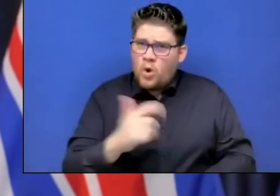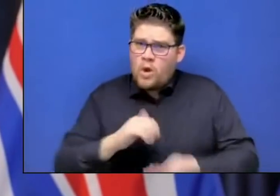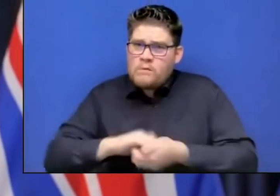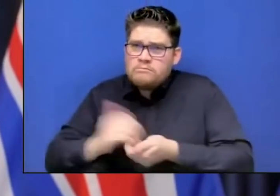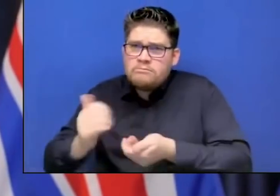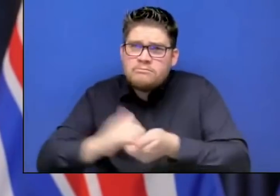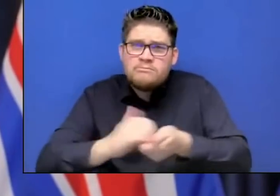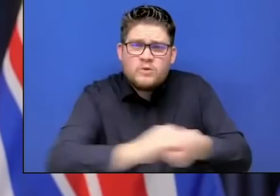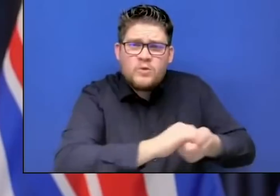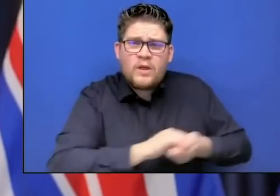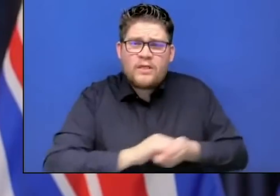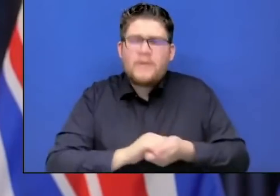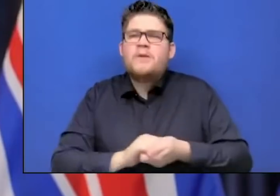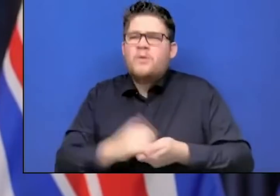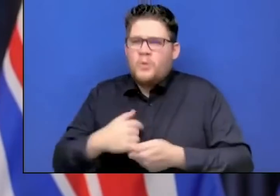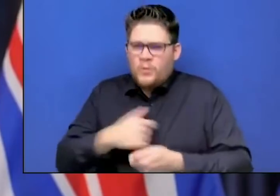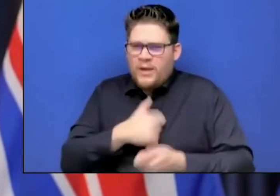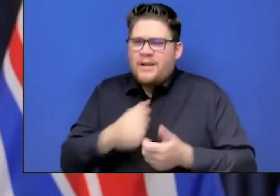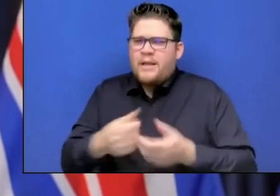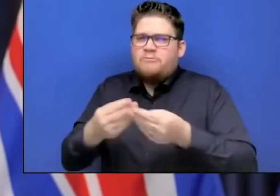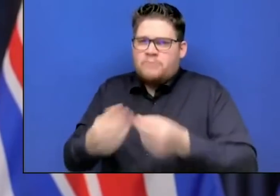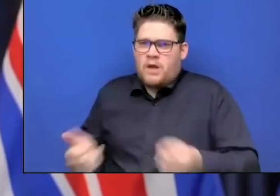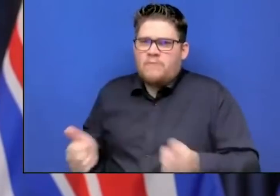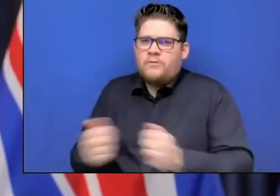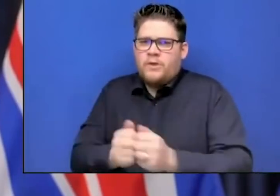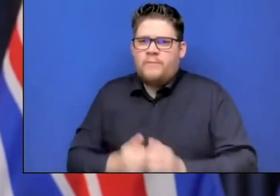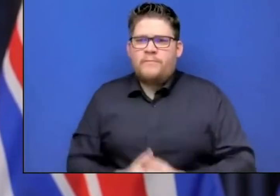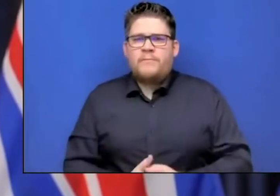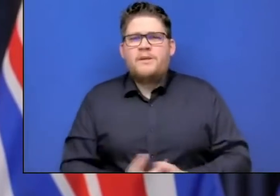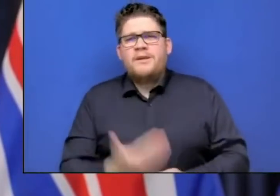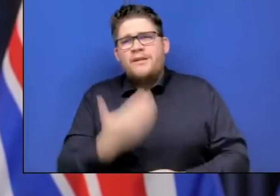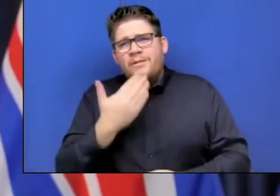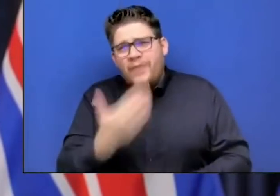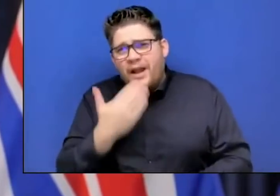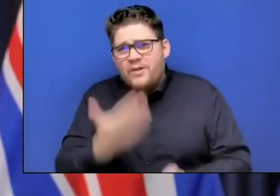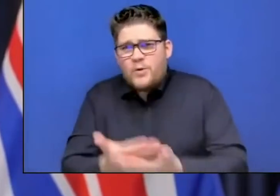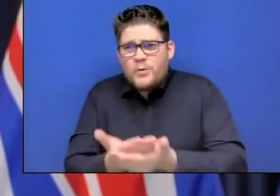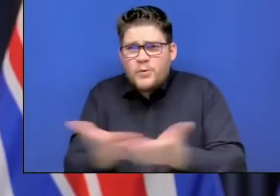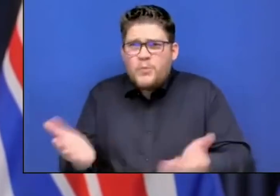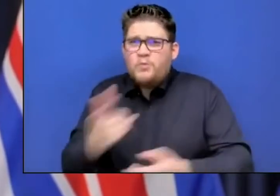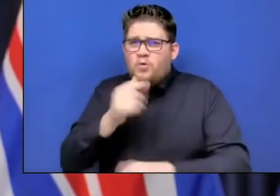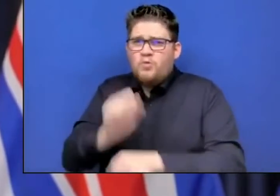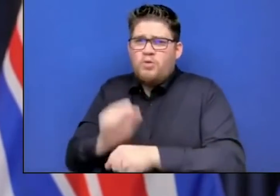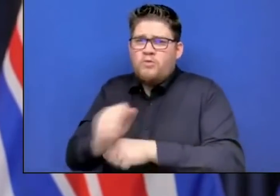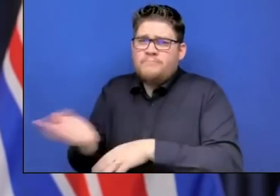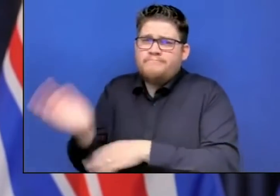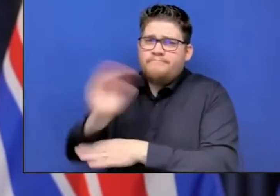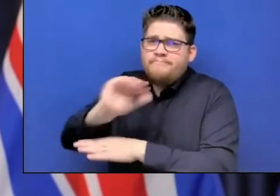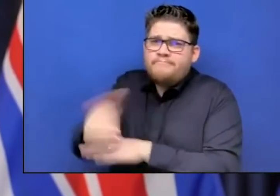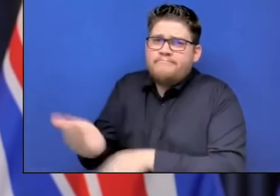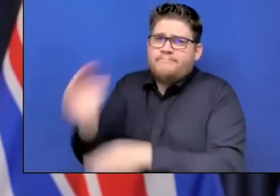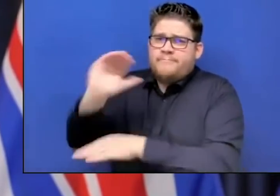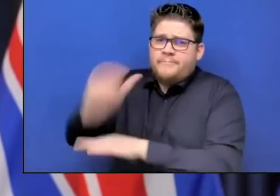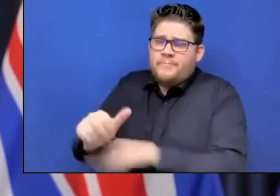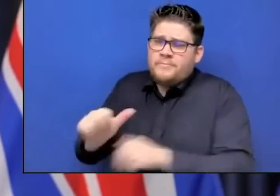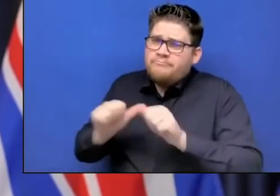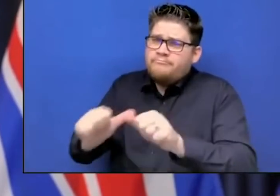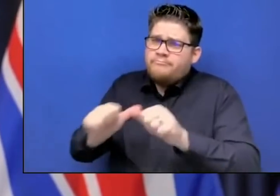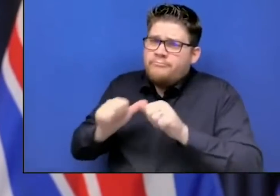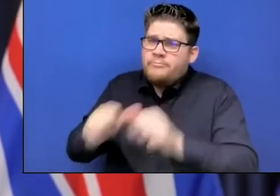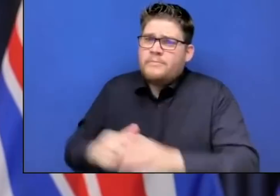possible. I want to thank the emergency managers, road crews, the more than 500 Canadian Armed Forces members, First